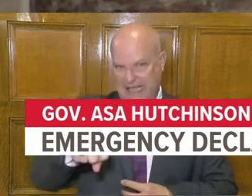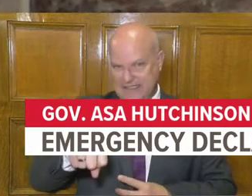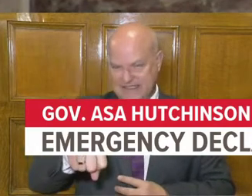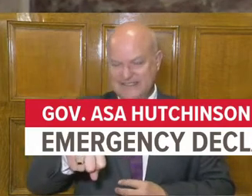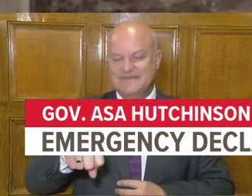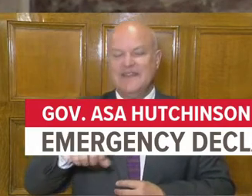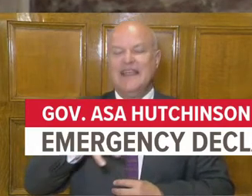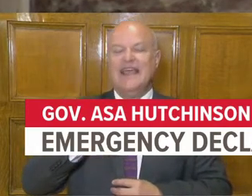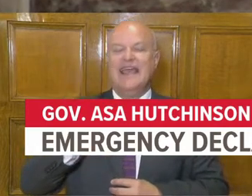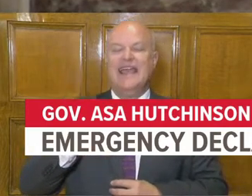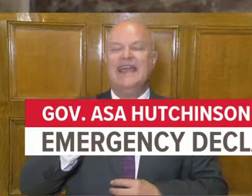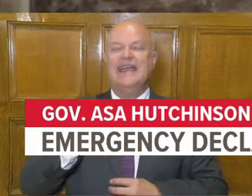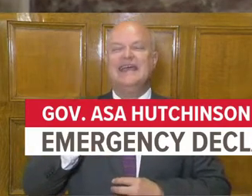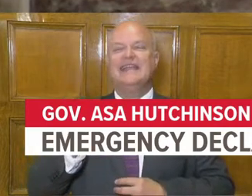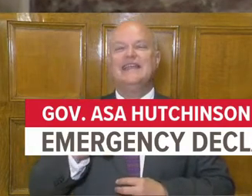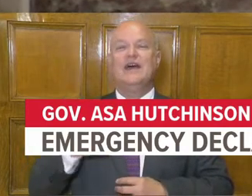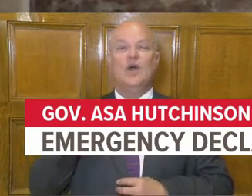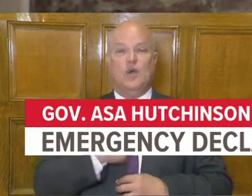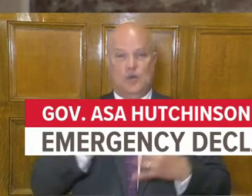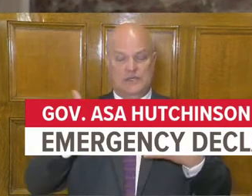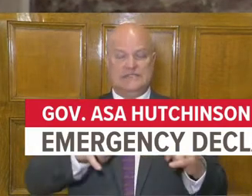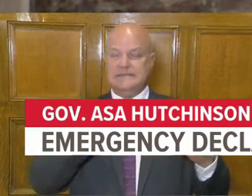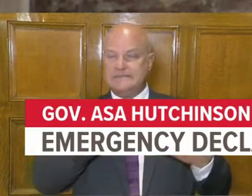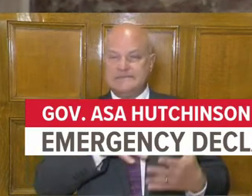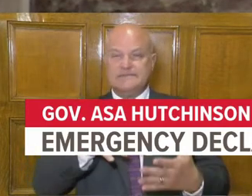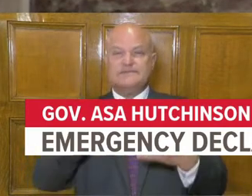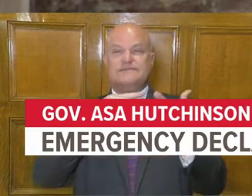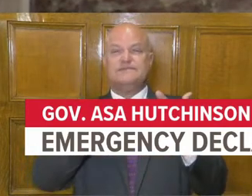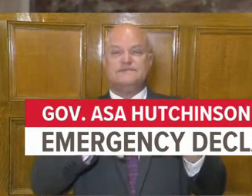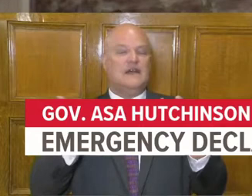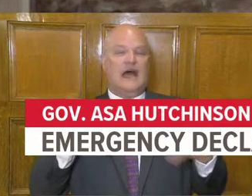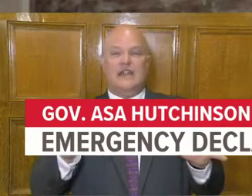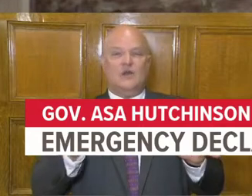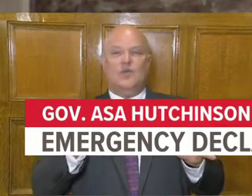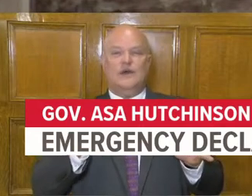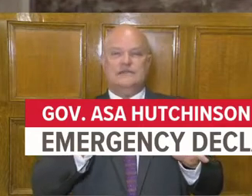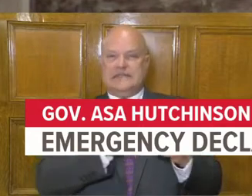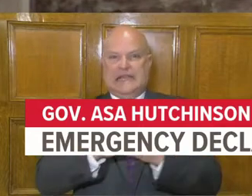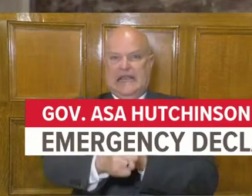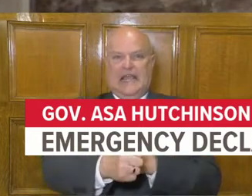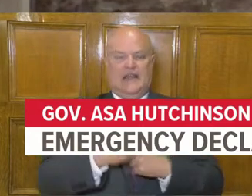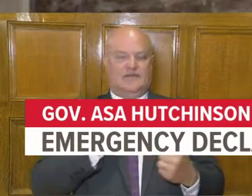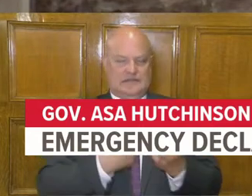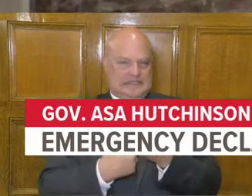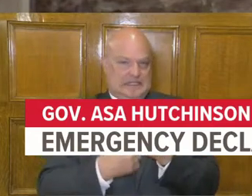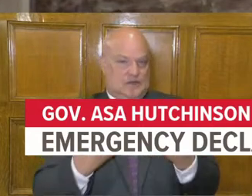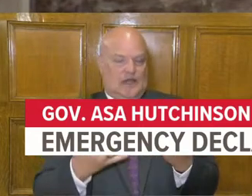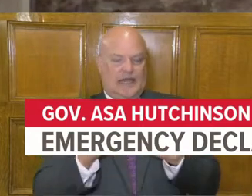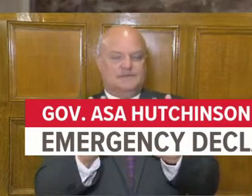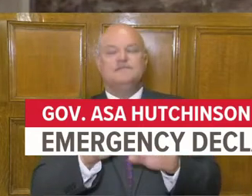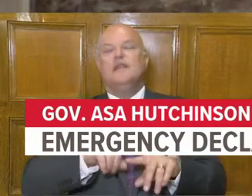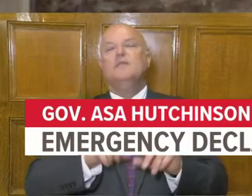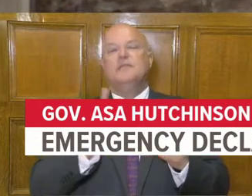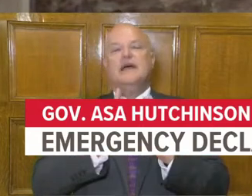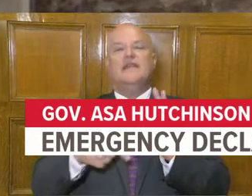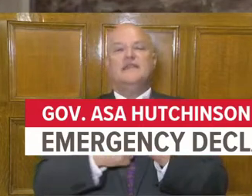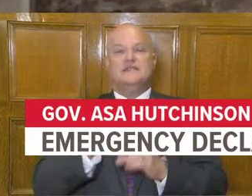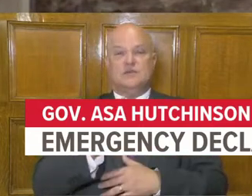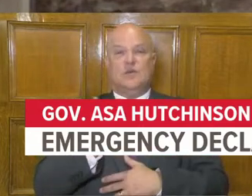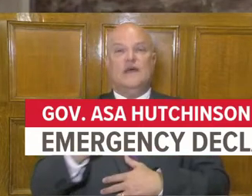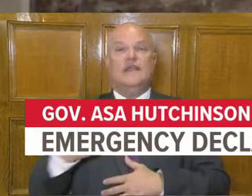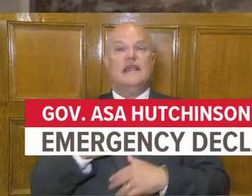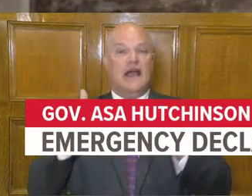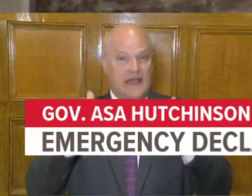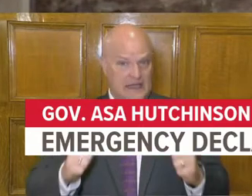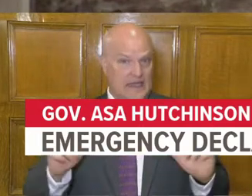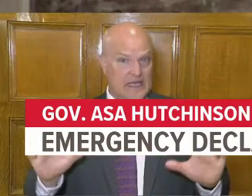And we're still studying that. I don't want to get ahead of the game, but this is one thing that I can